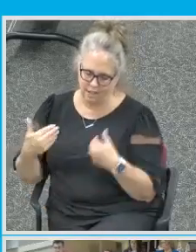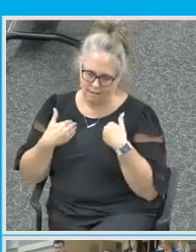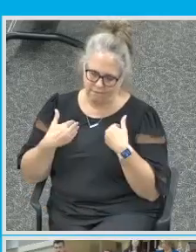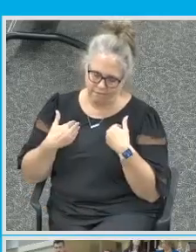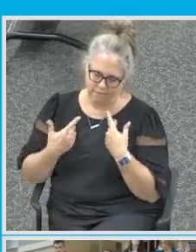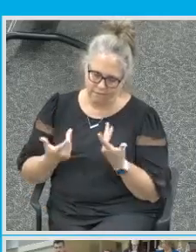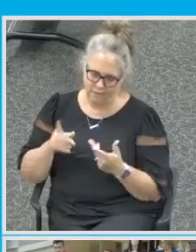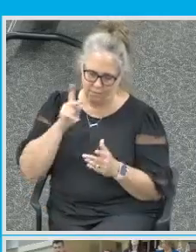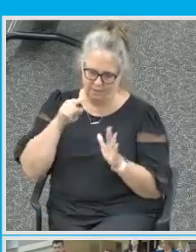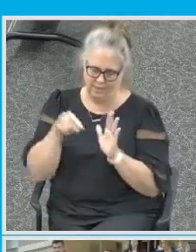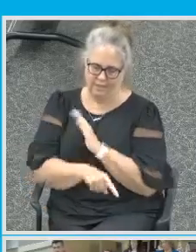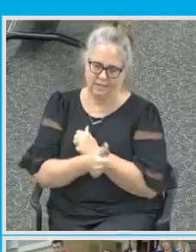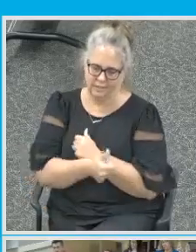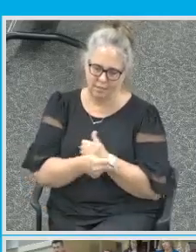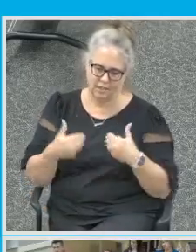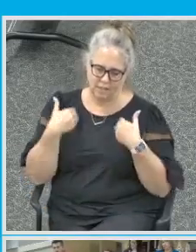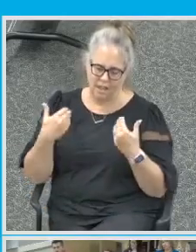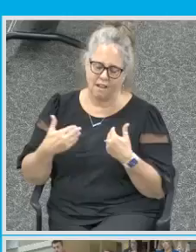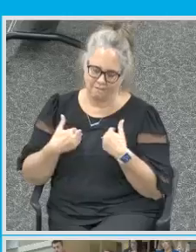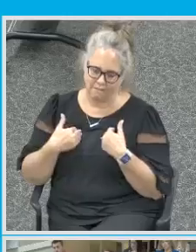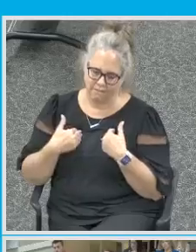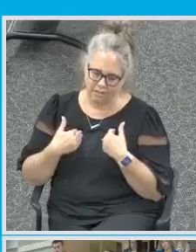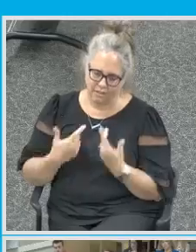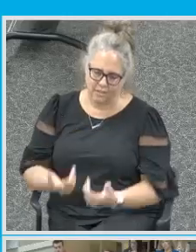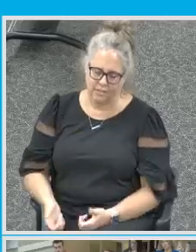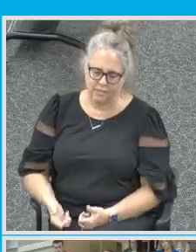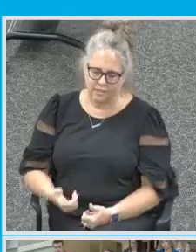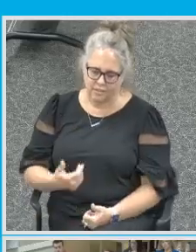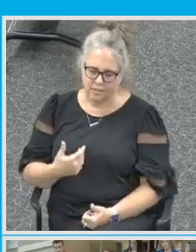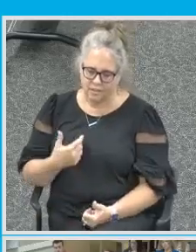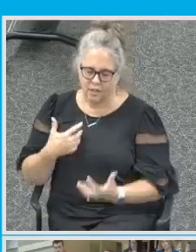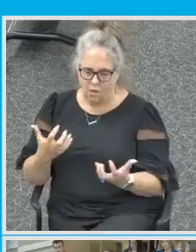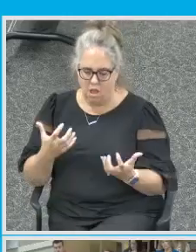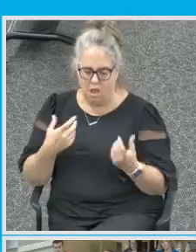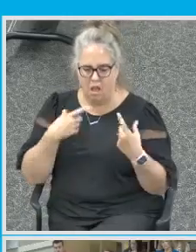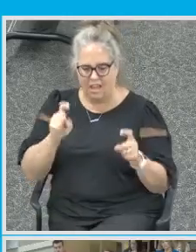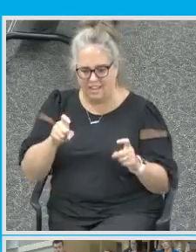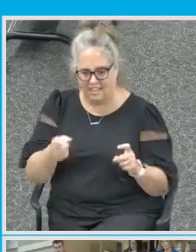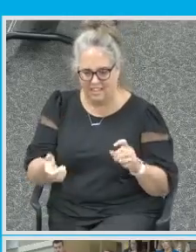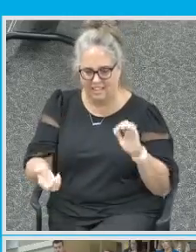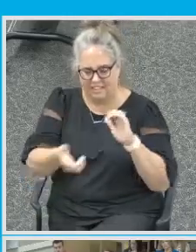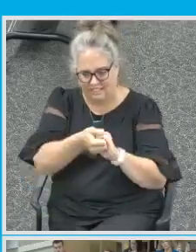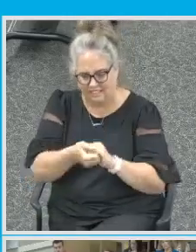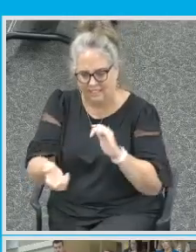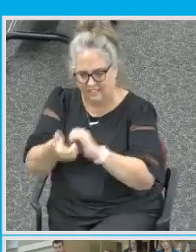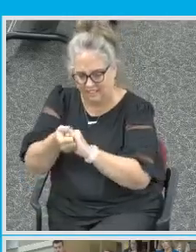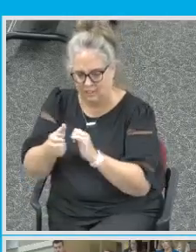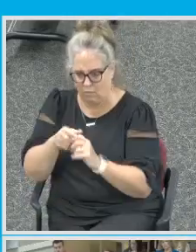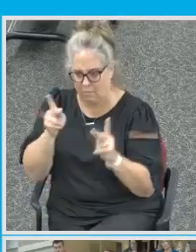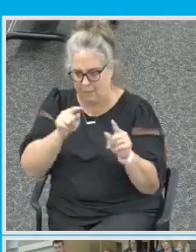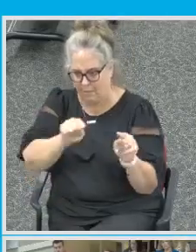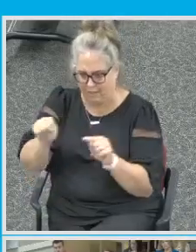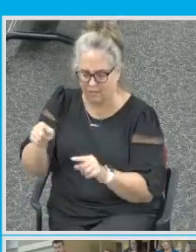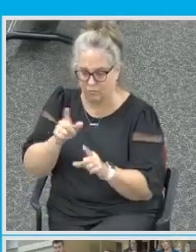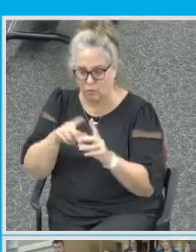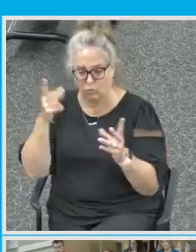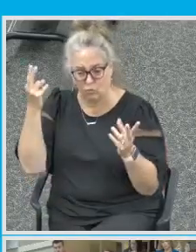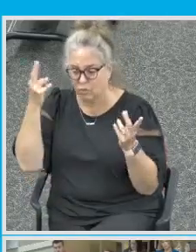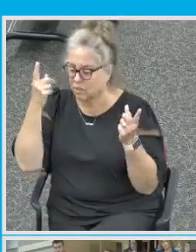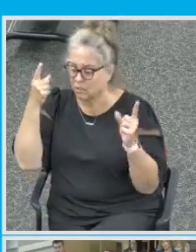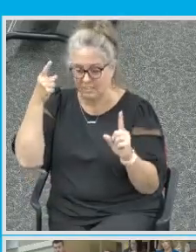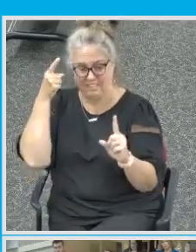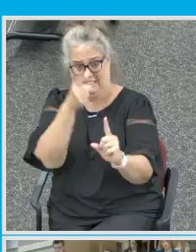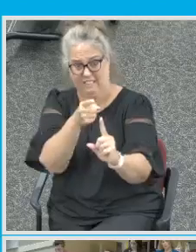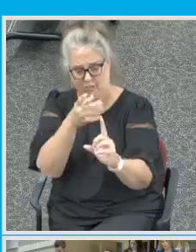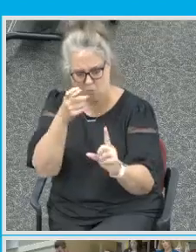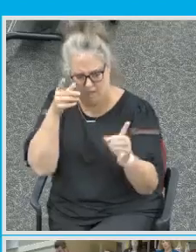that demonstrates efficient and effective collaboration, and those involved are working towards a singular goal of reducing and preventing youth suicide. That